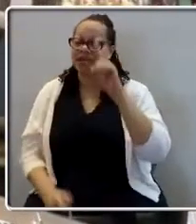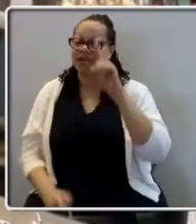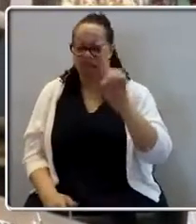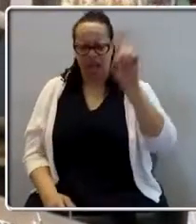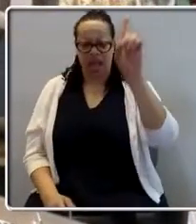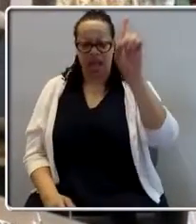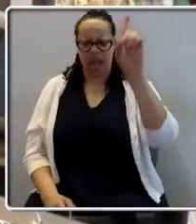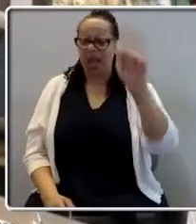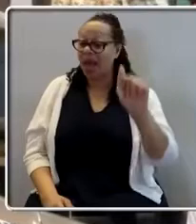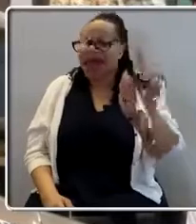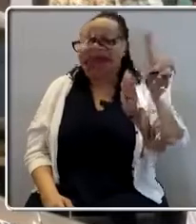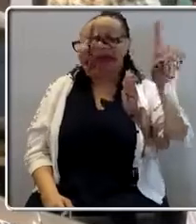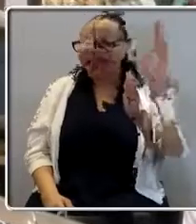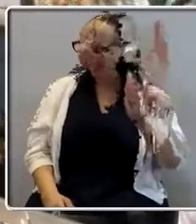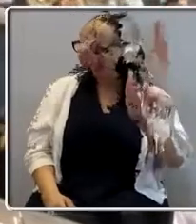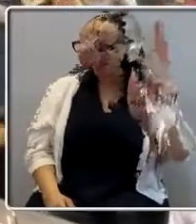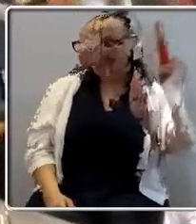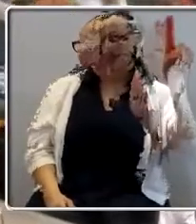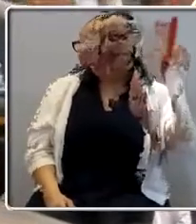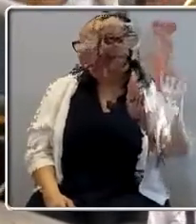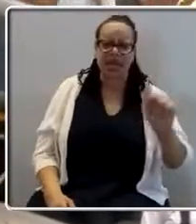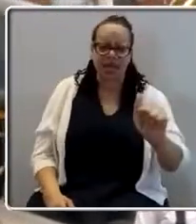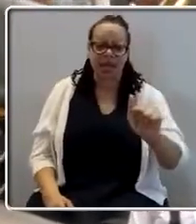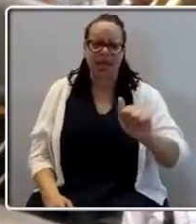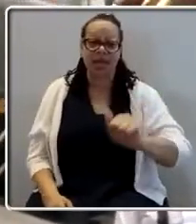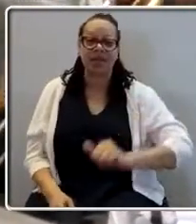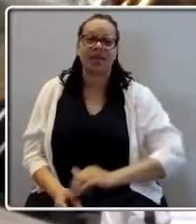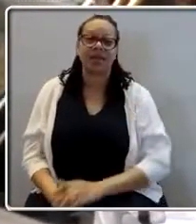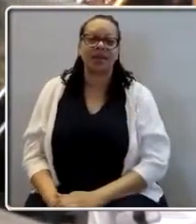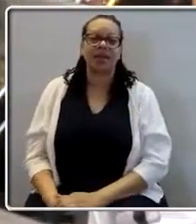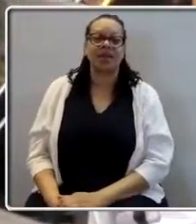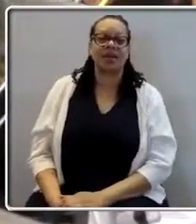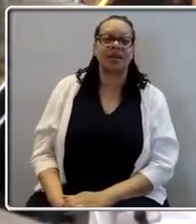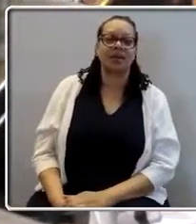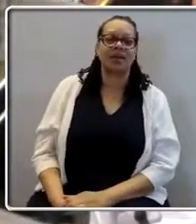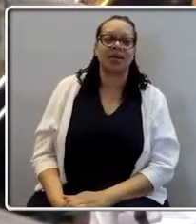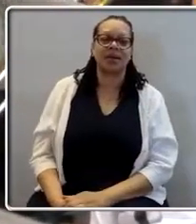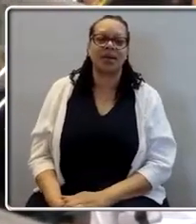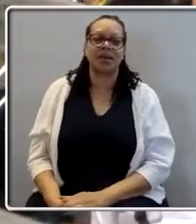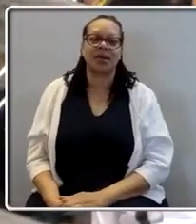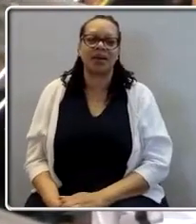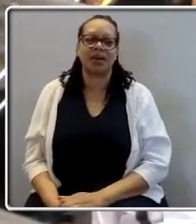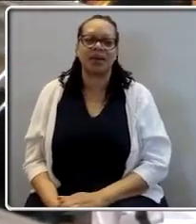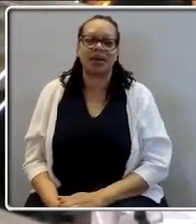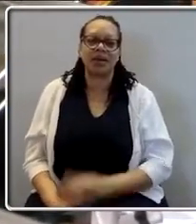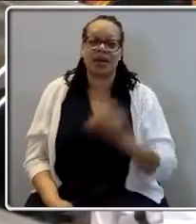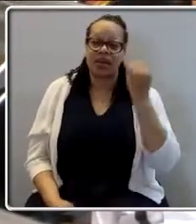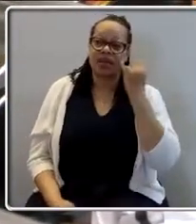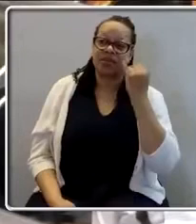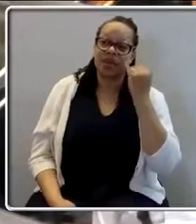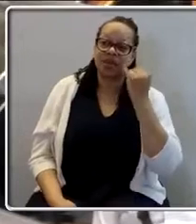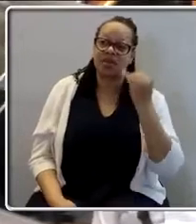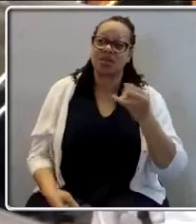so, Mr. Physician, you say I got high blood